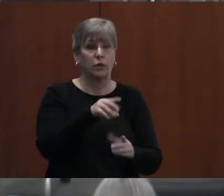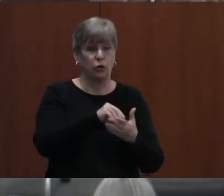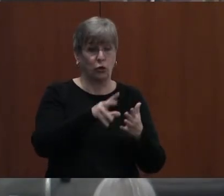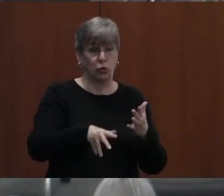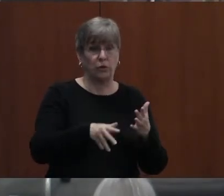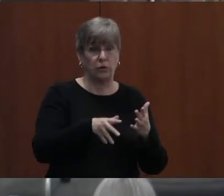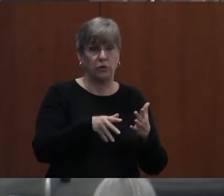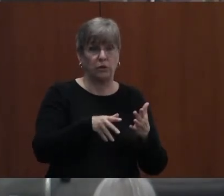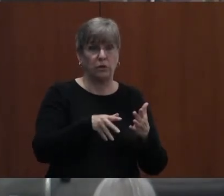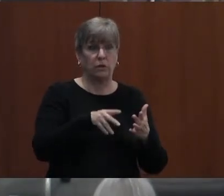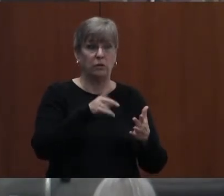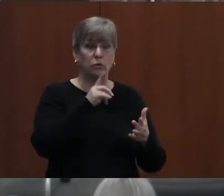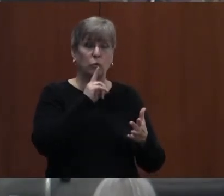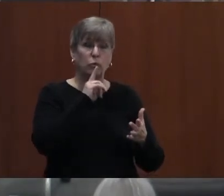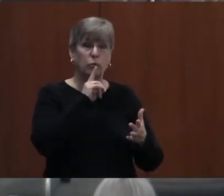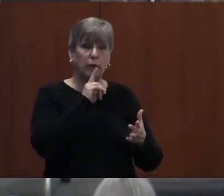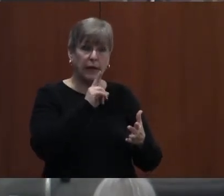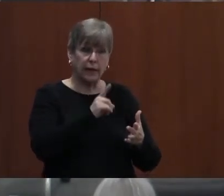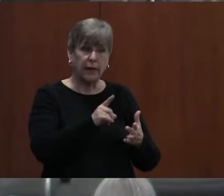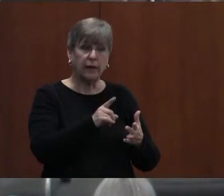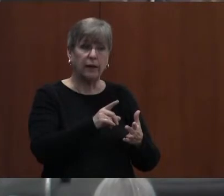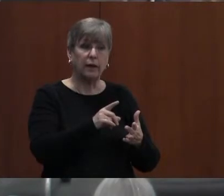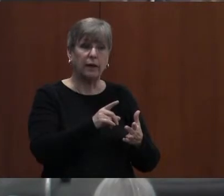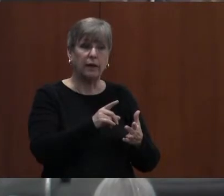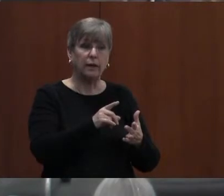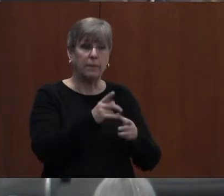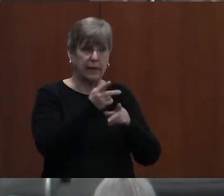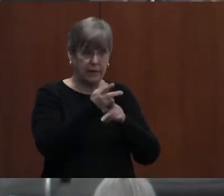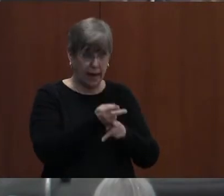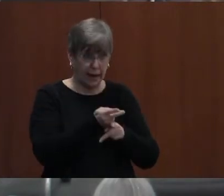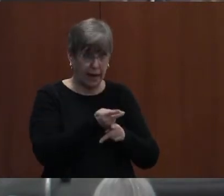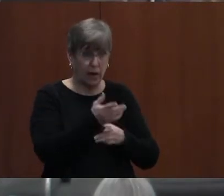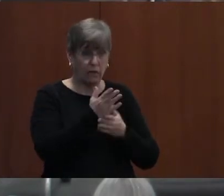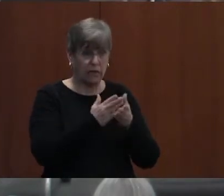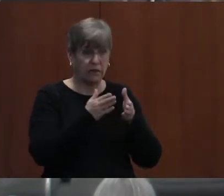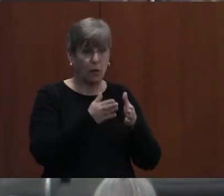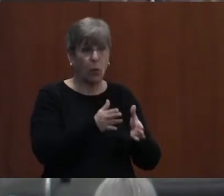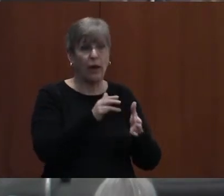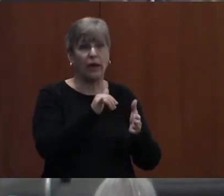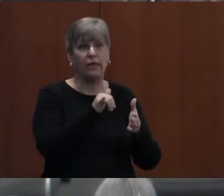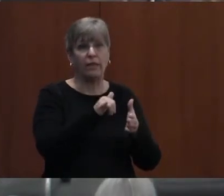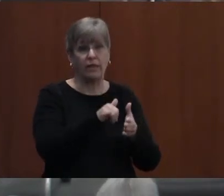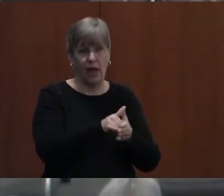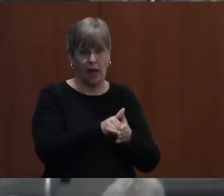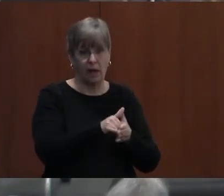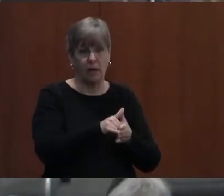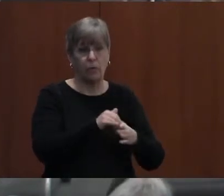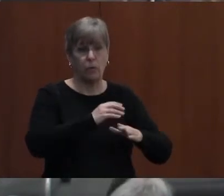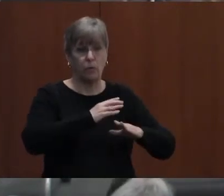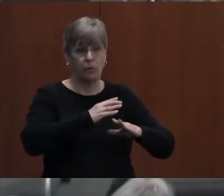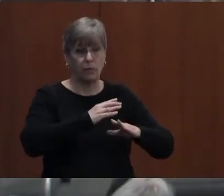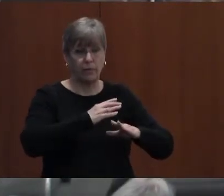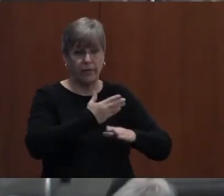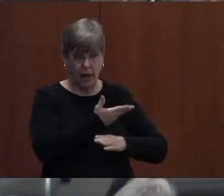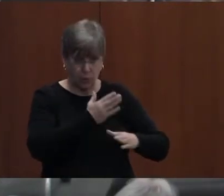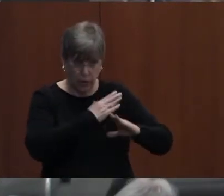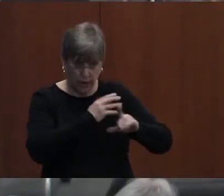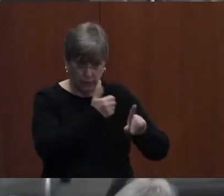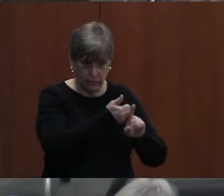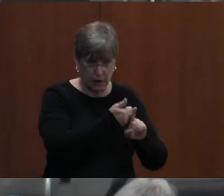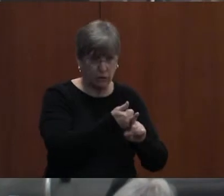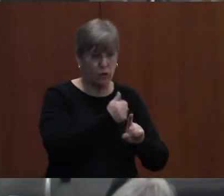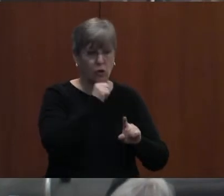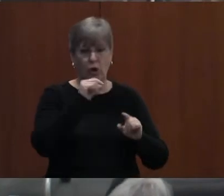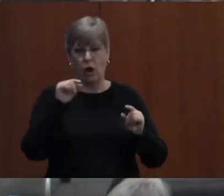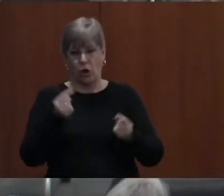students to really be taken care of in some way that they protect themselves or they're